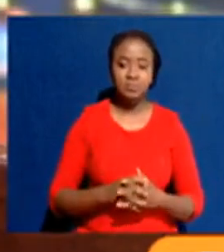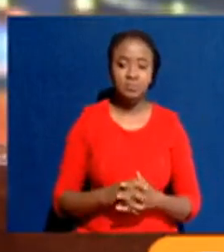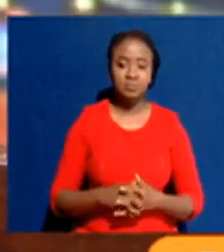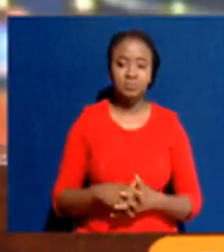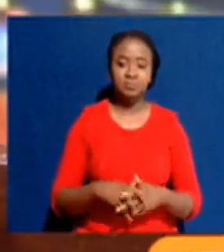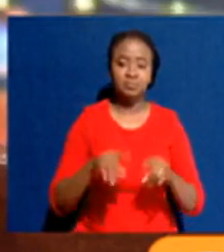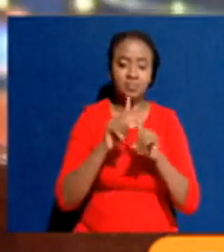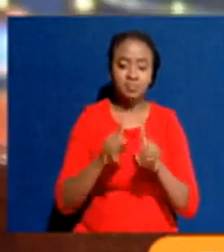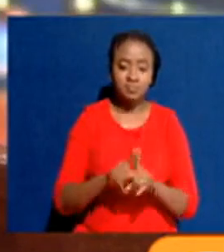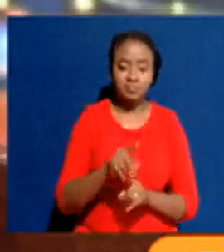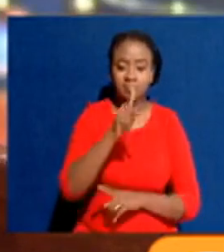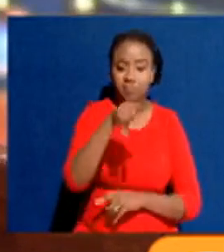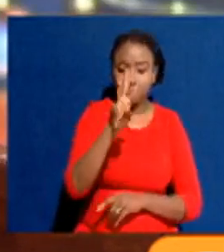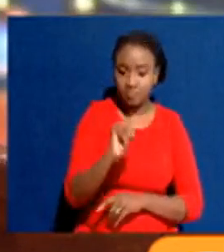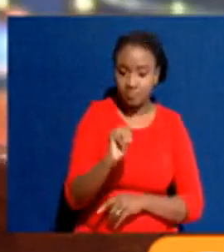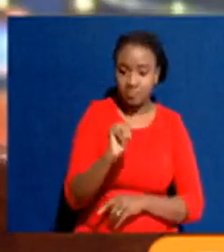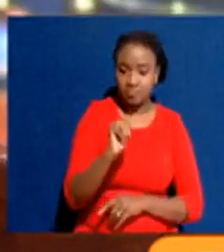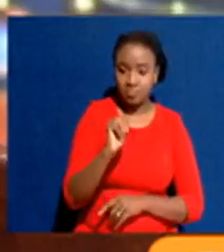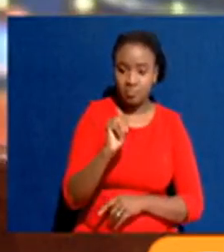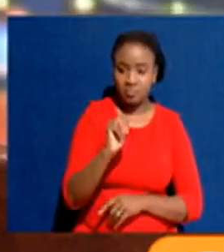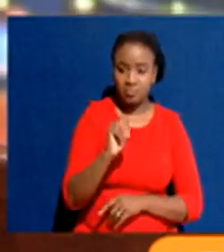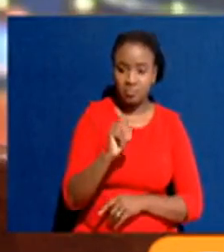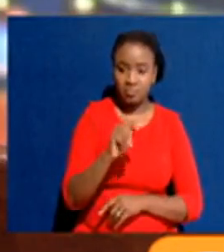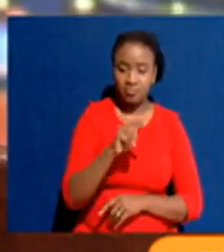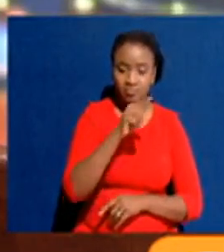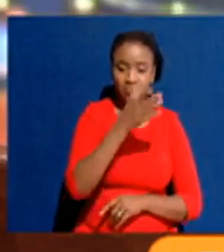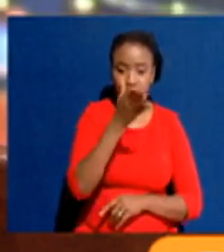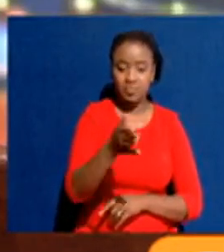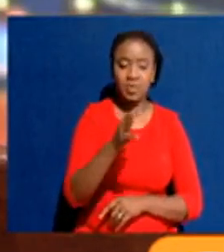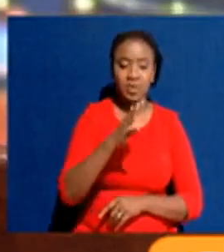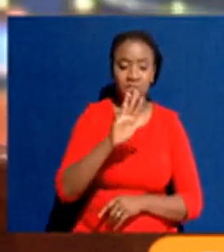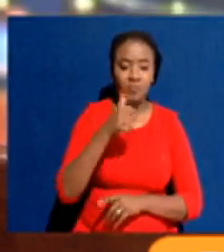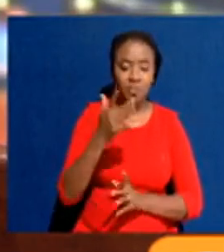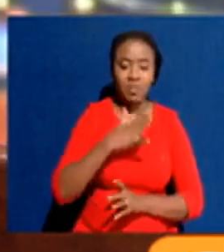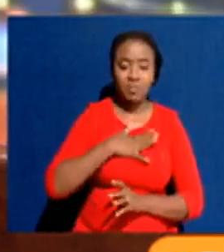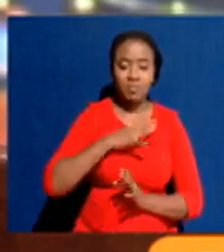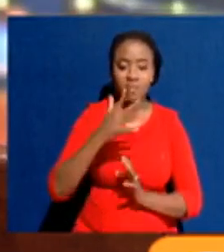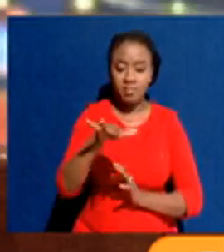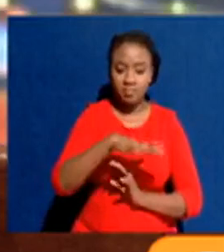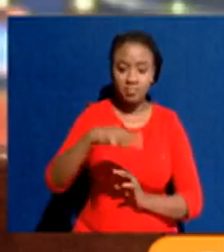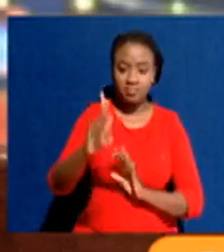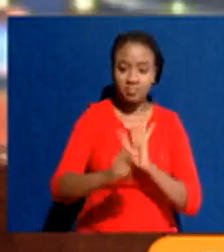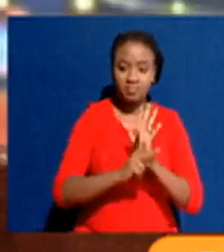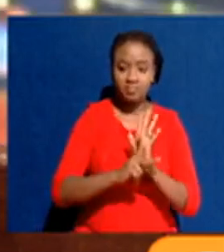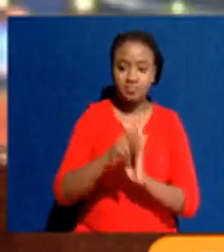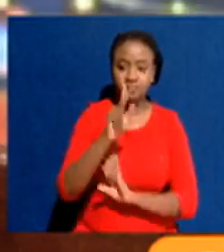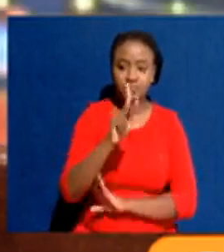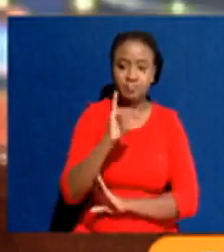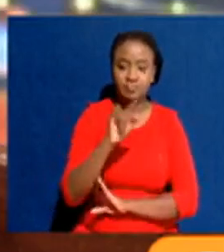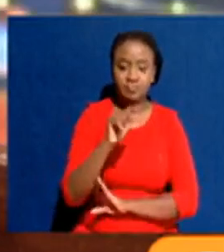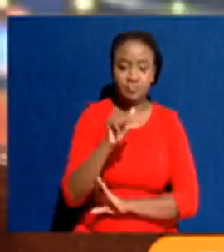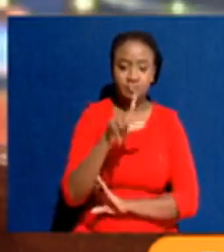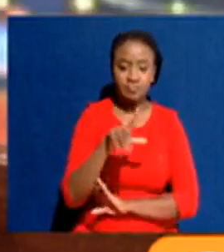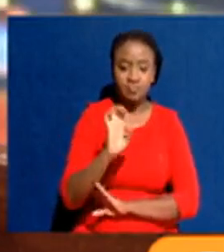prime minister. Correct. Who has also some deep roots in Kitale, my constituents, uh-huh. by the way. Uh-huh. Yeah. The Sunak family. Yeah,